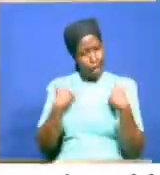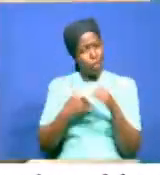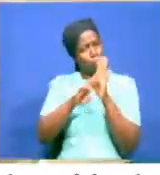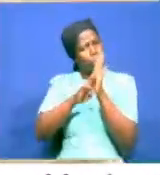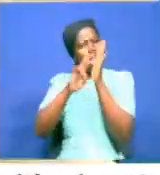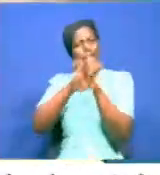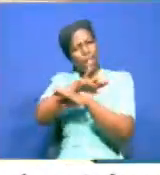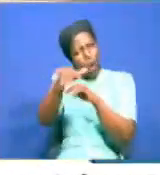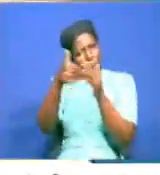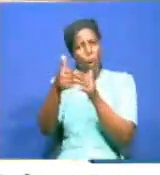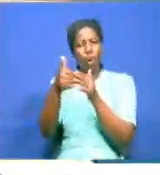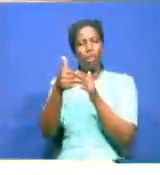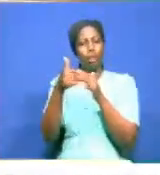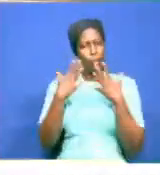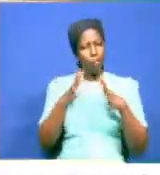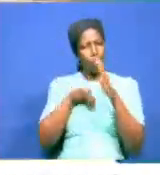will say the truth.